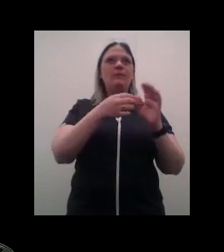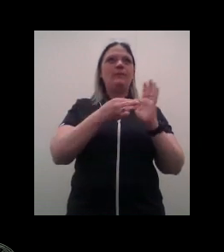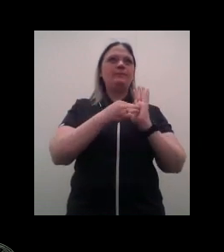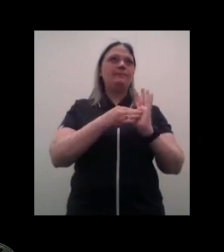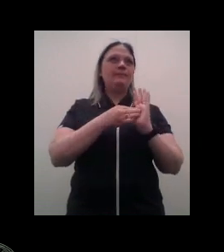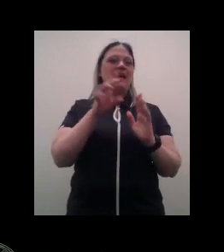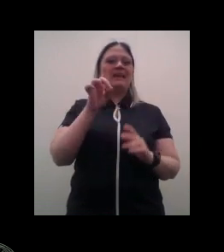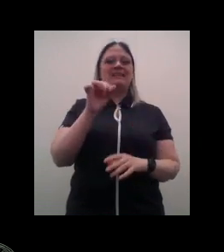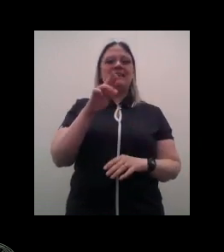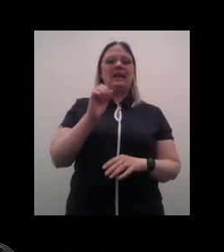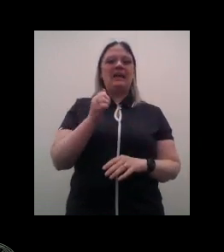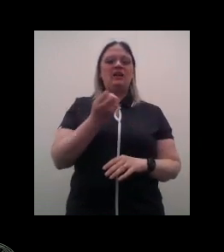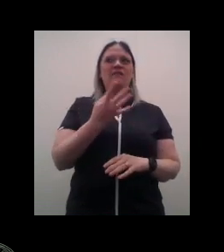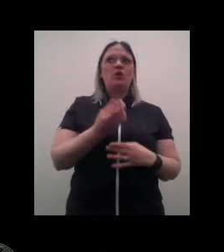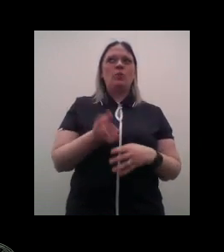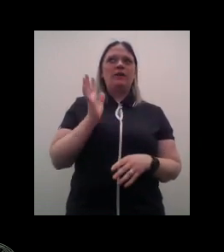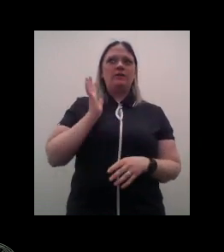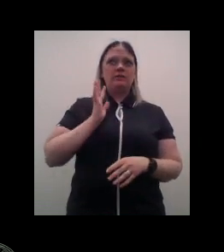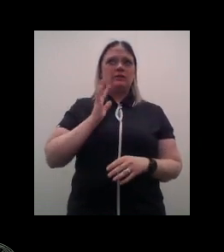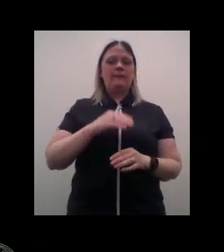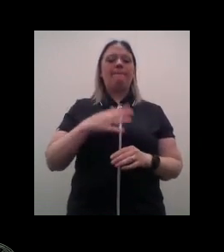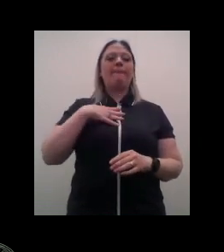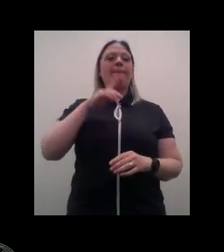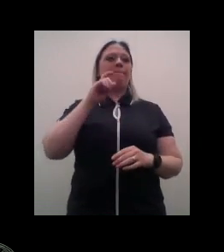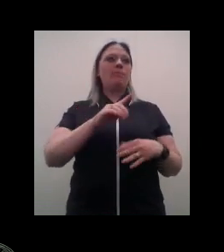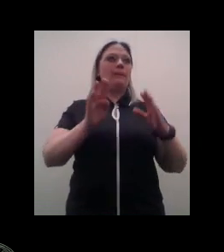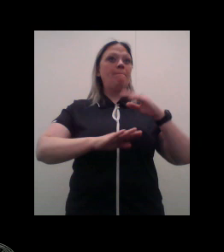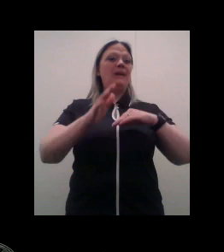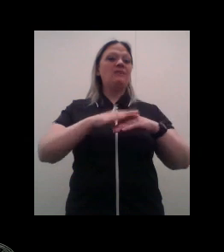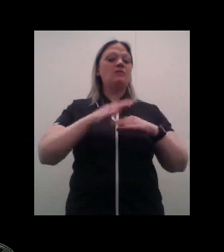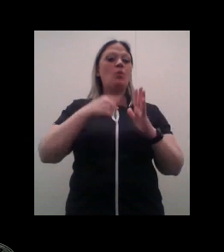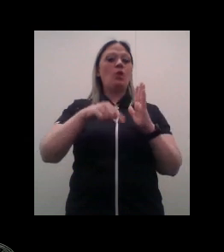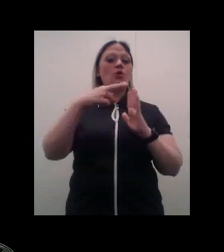of weeks back. Yes. My question is, based on what you're